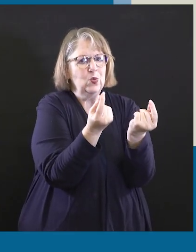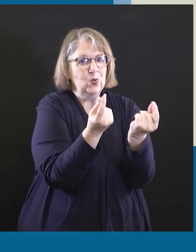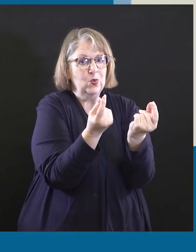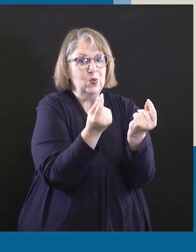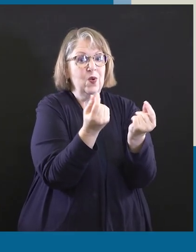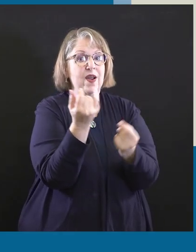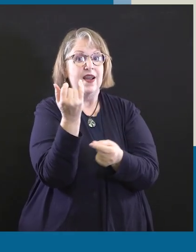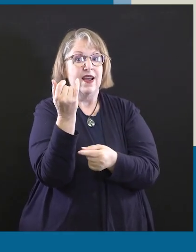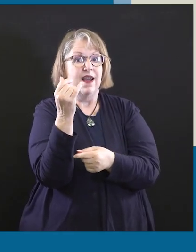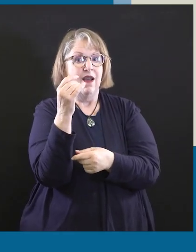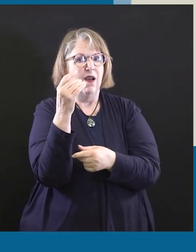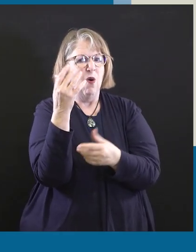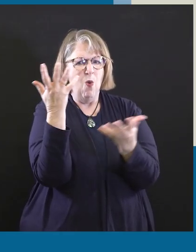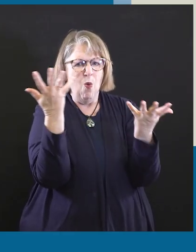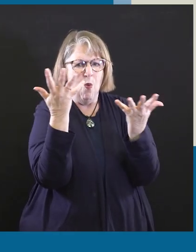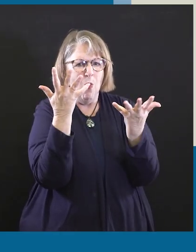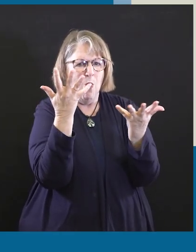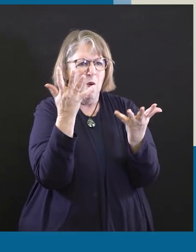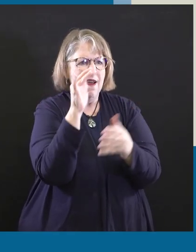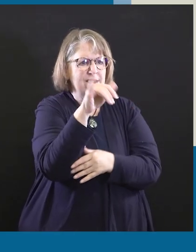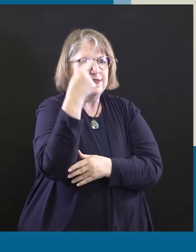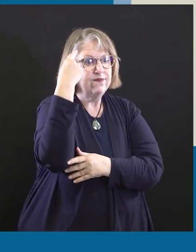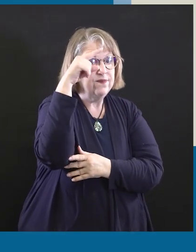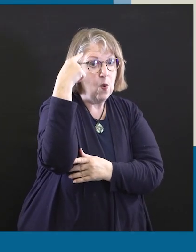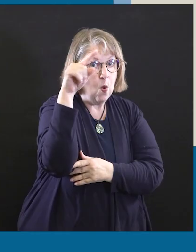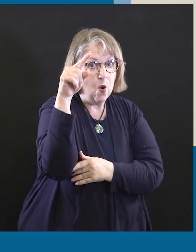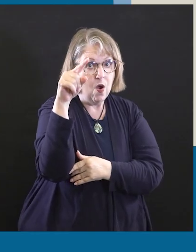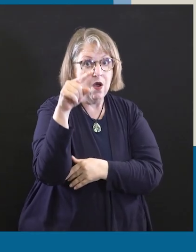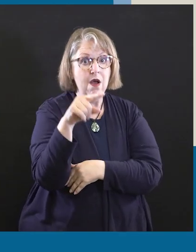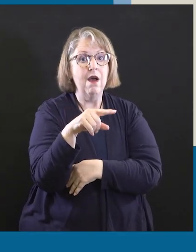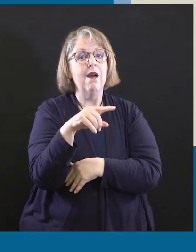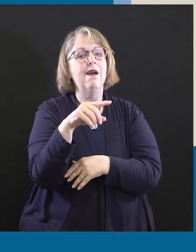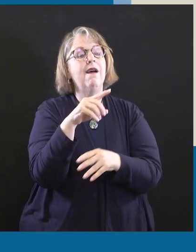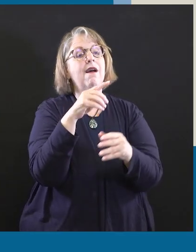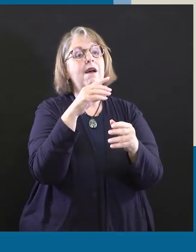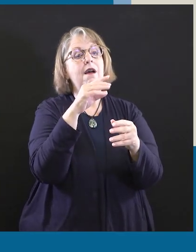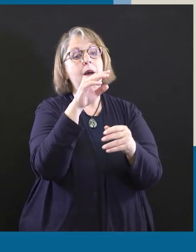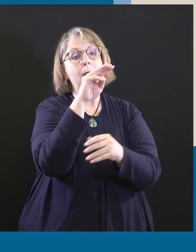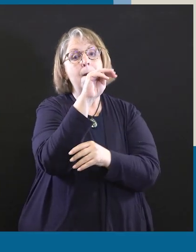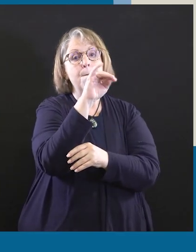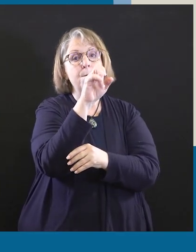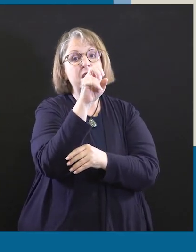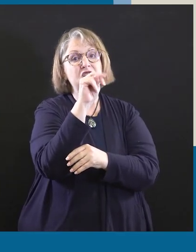You can explain what the organization does.